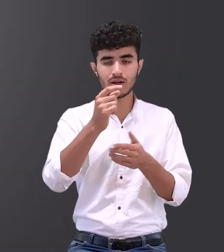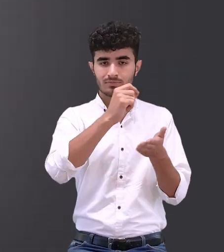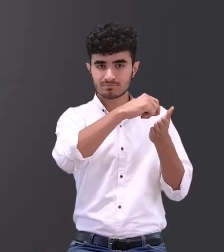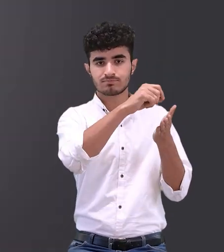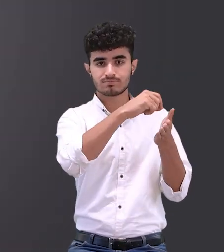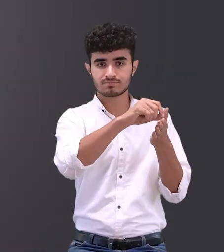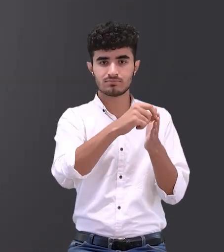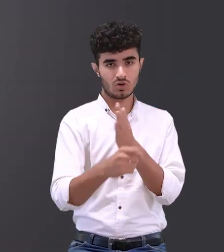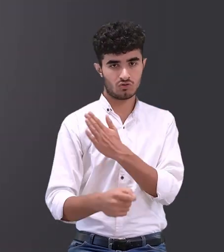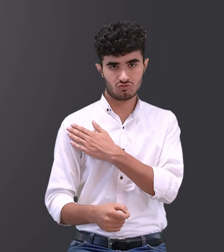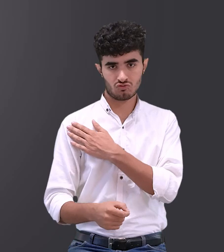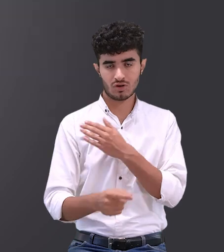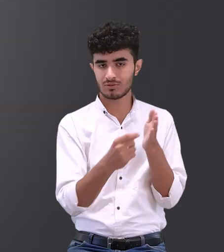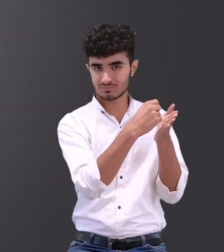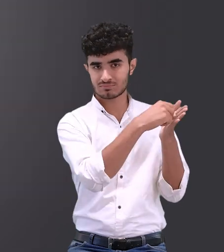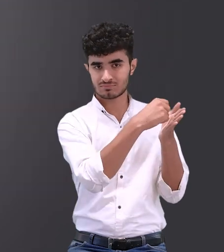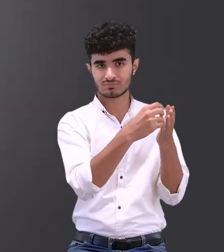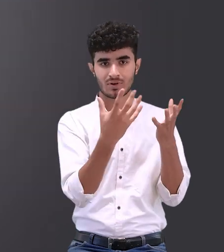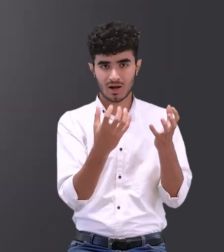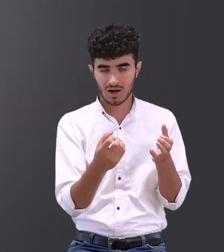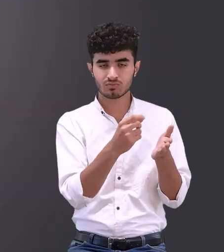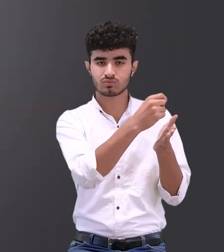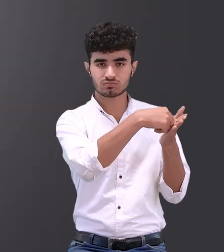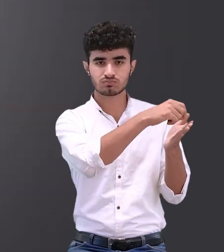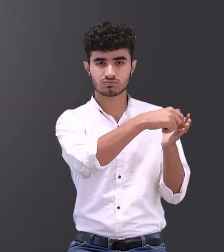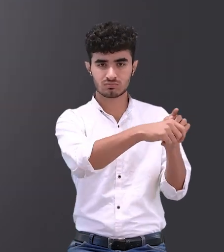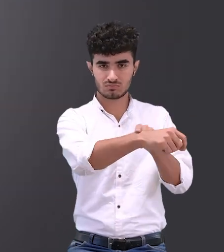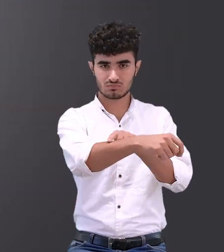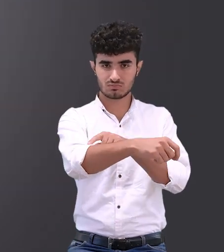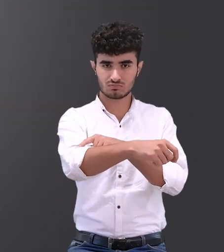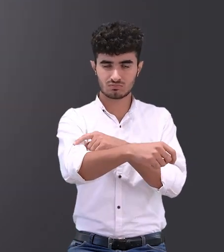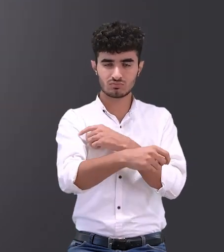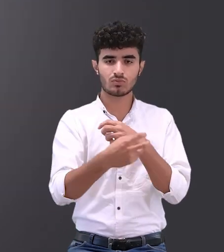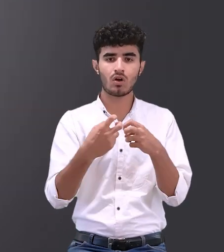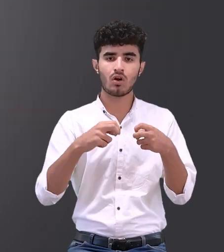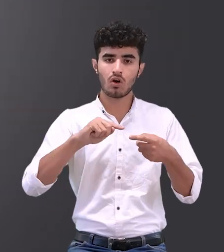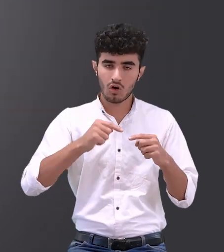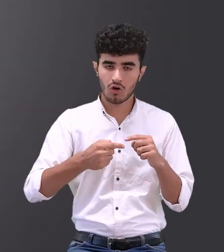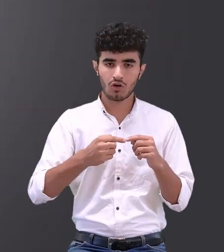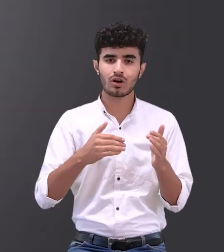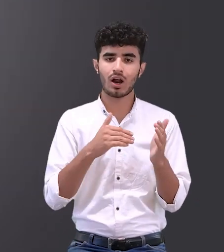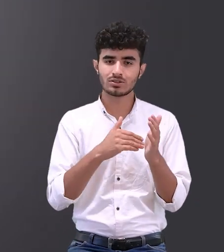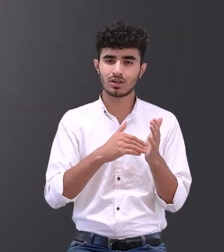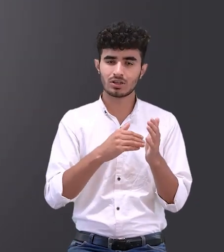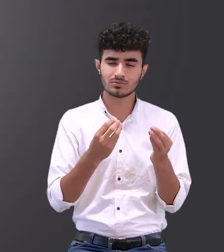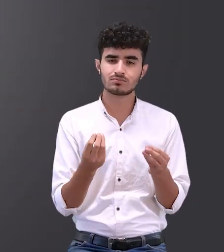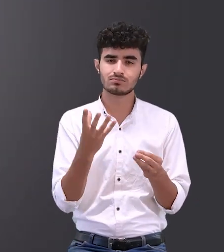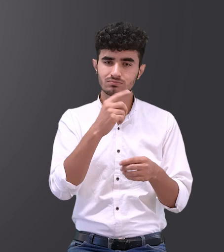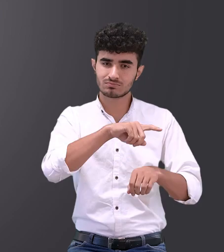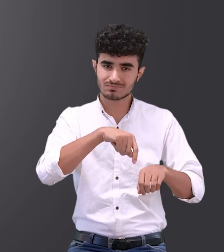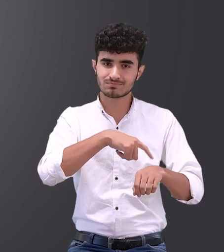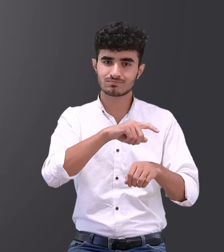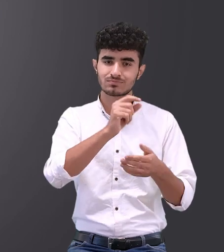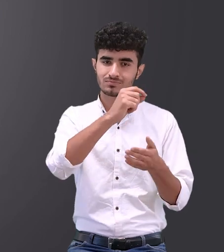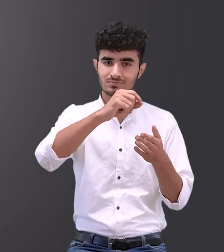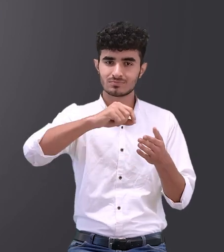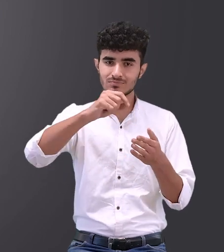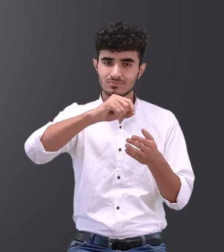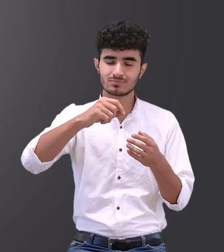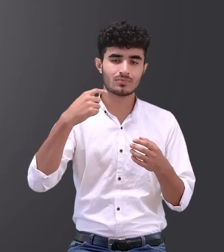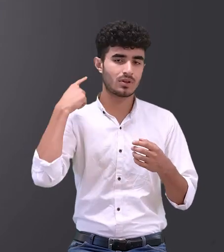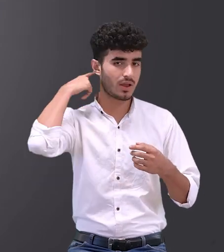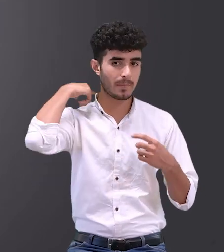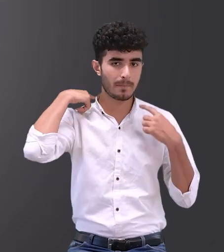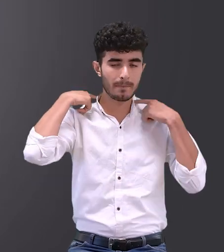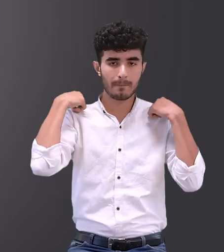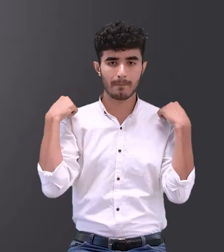arm. And then this obviously gets worse and worse because they're still using the same arm to write, not